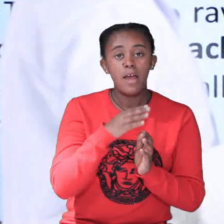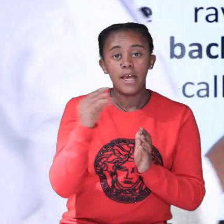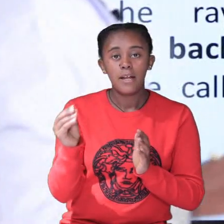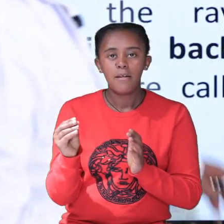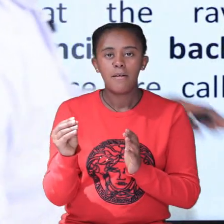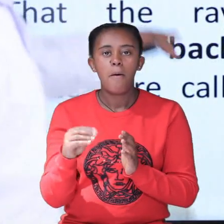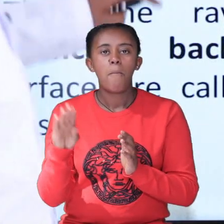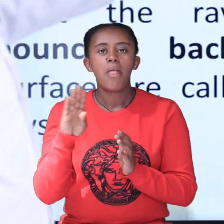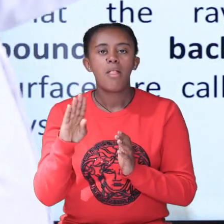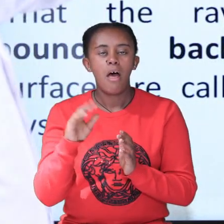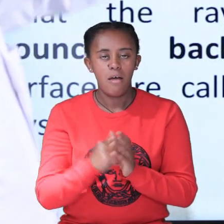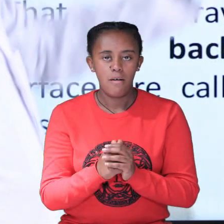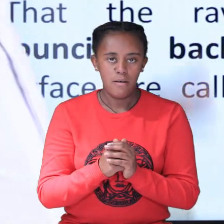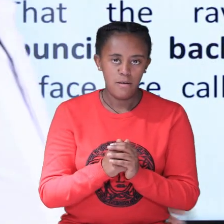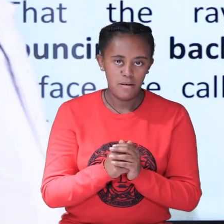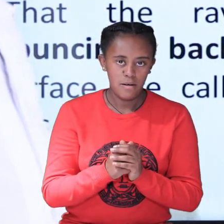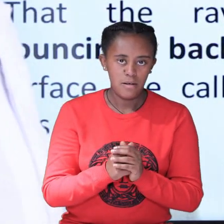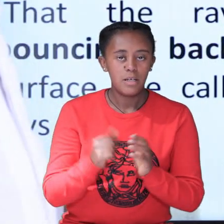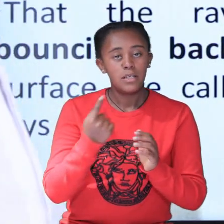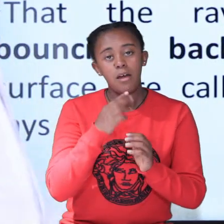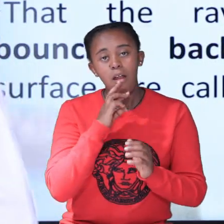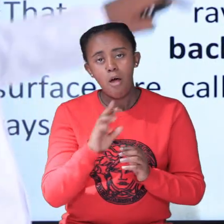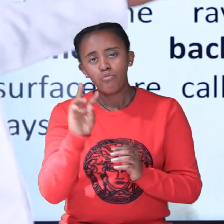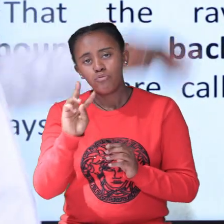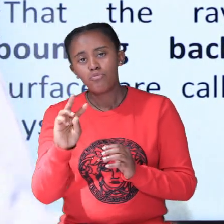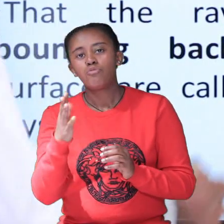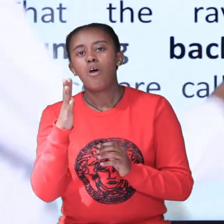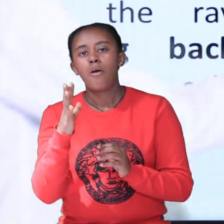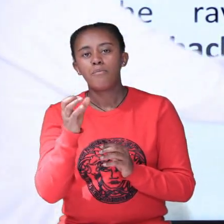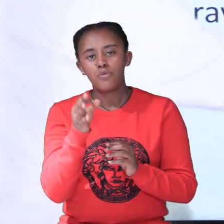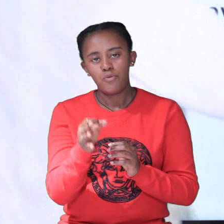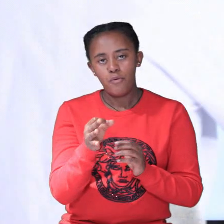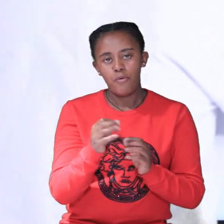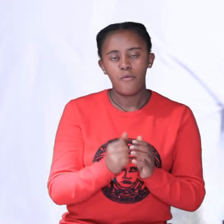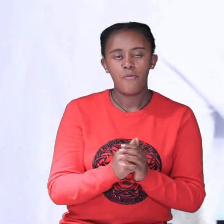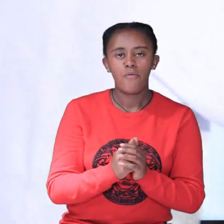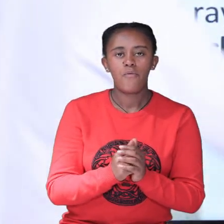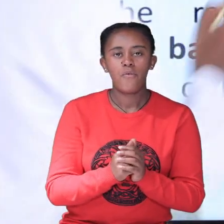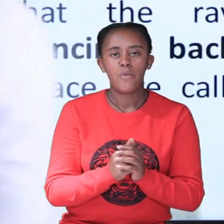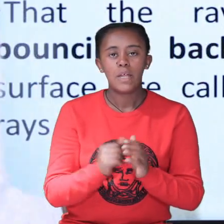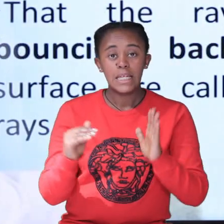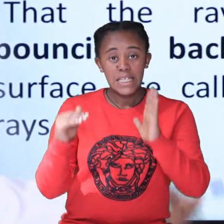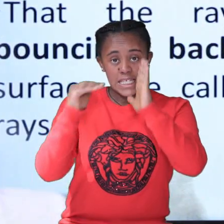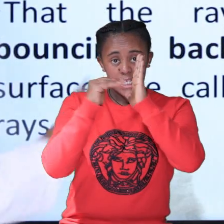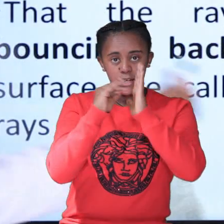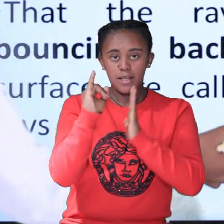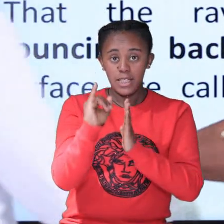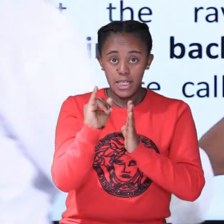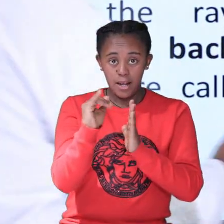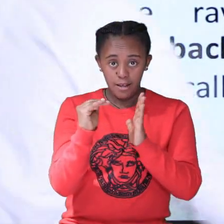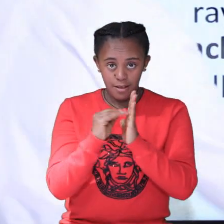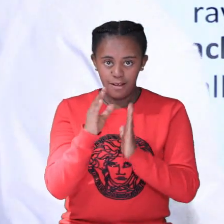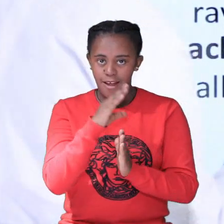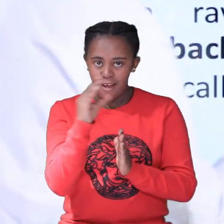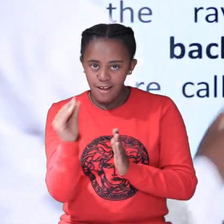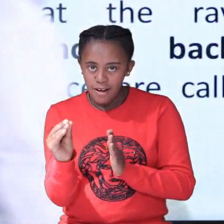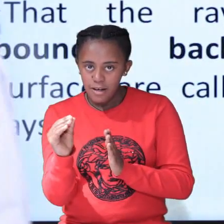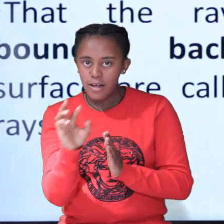So there are two types of rays, incidence ray and